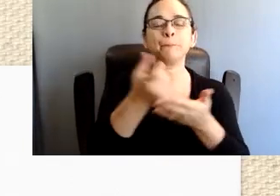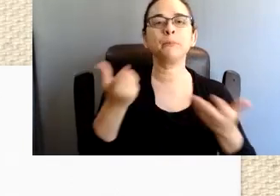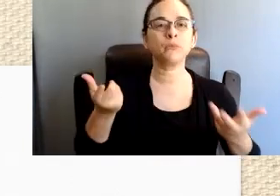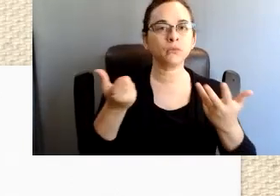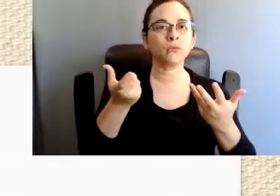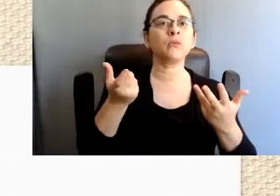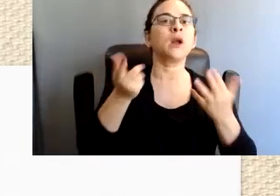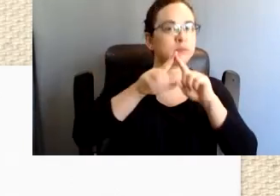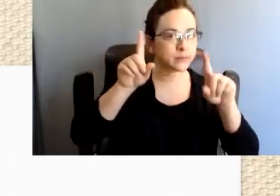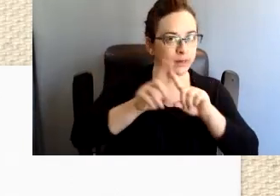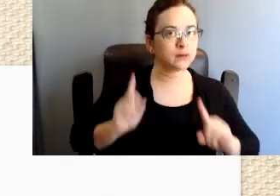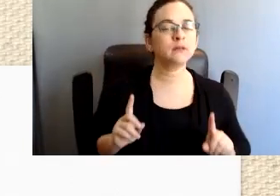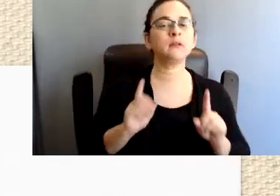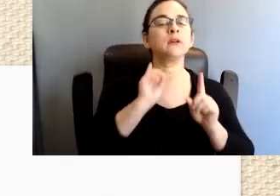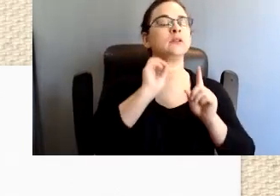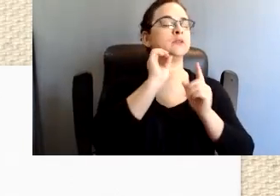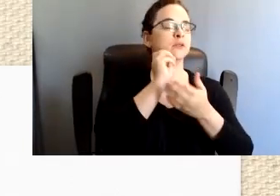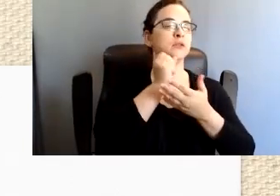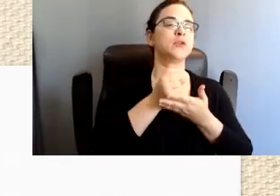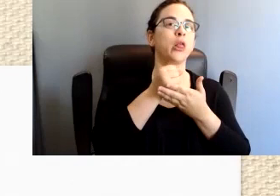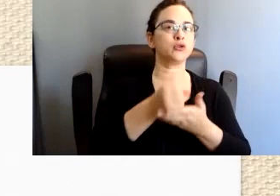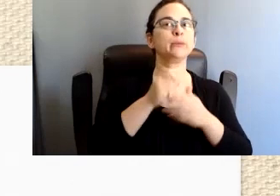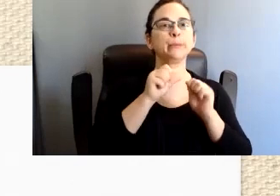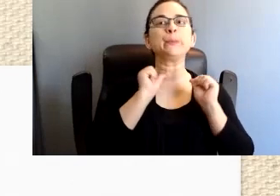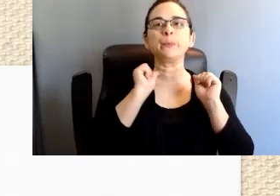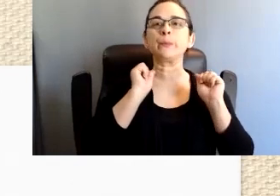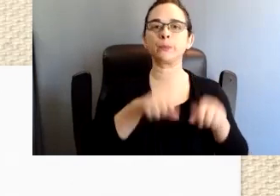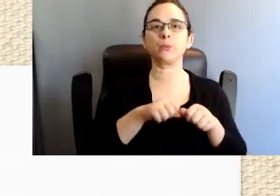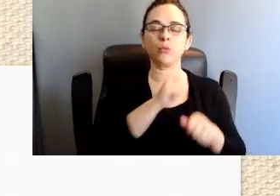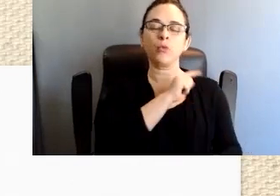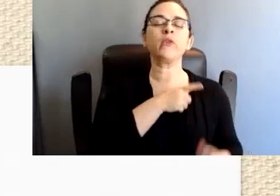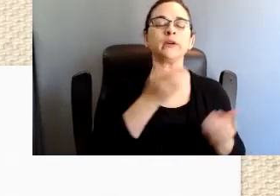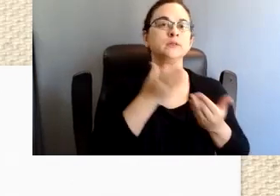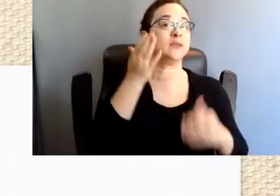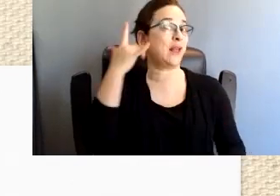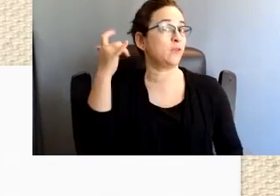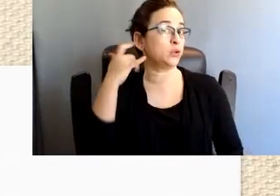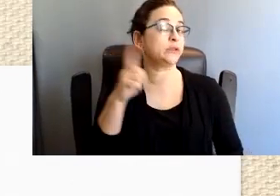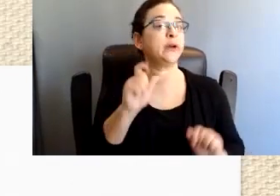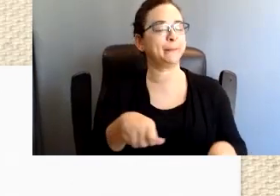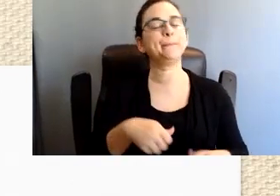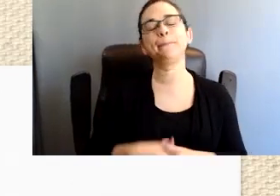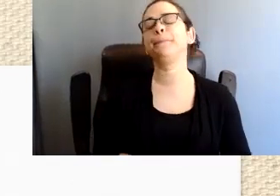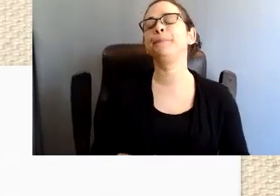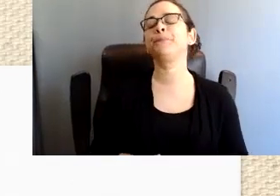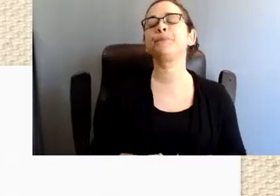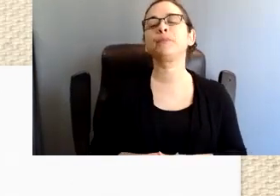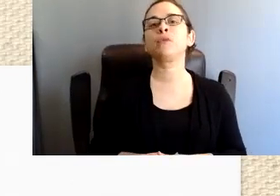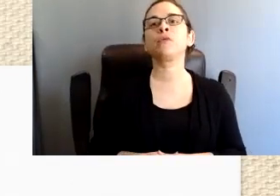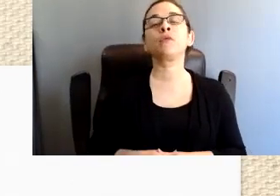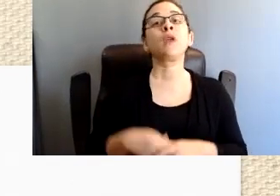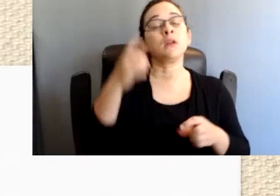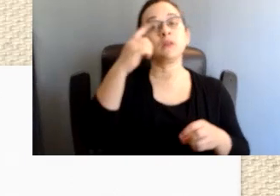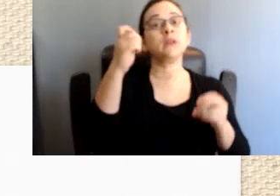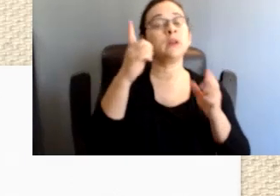multiple scholarships, and they do qualify here in the state of California. One of the services that we have at the Dream Center is a